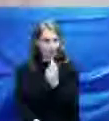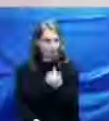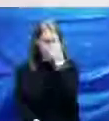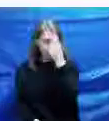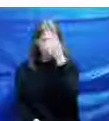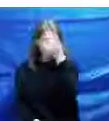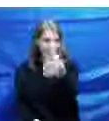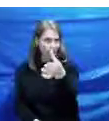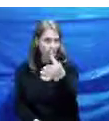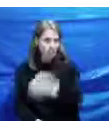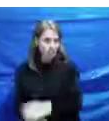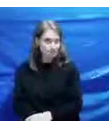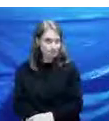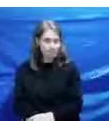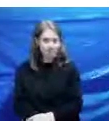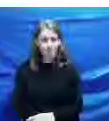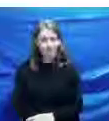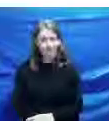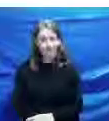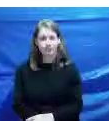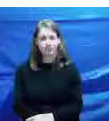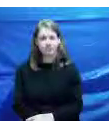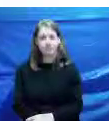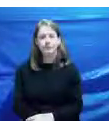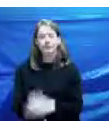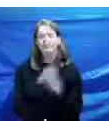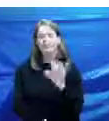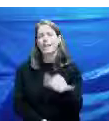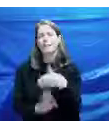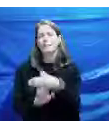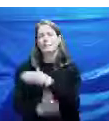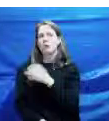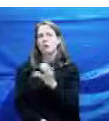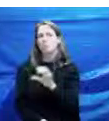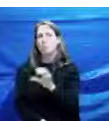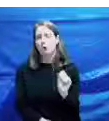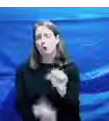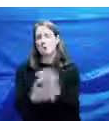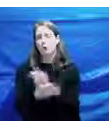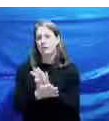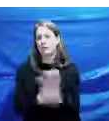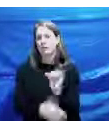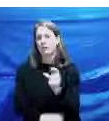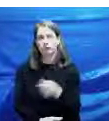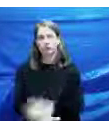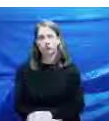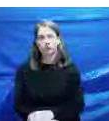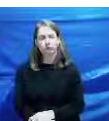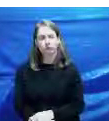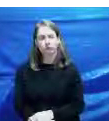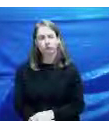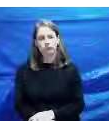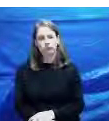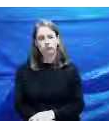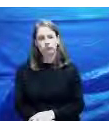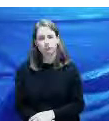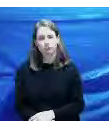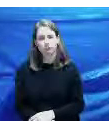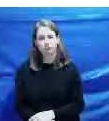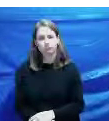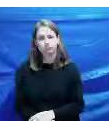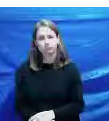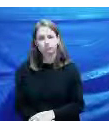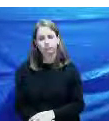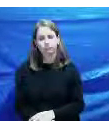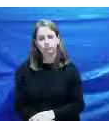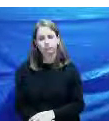find this example. This is another kind of pre-Common Core. This comes from a state assessment, not Tennessee's, not New